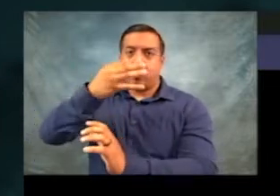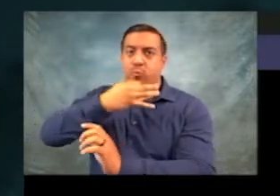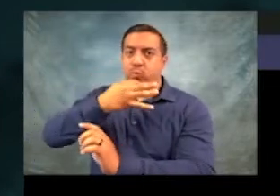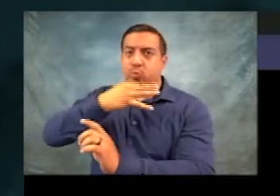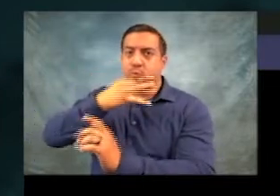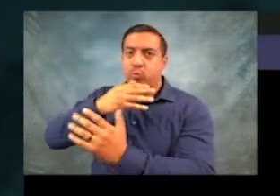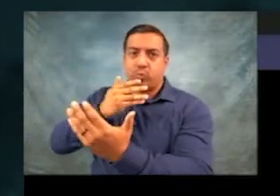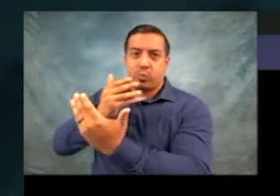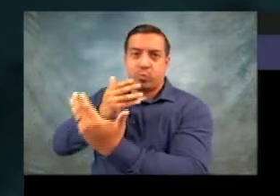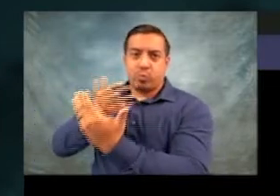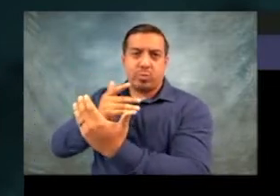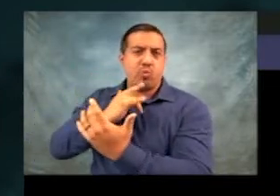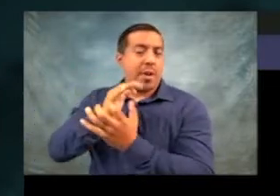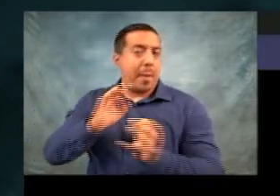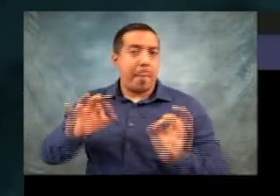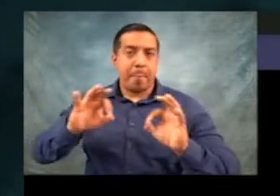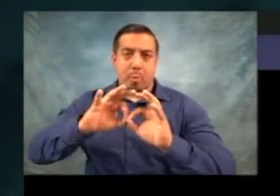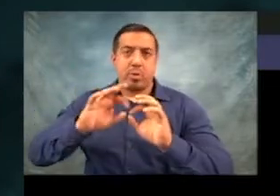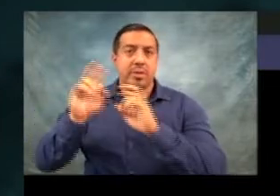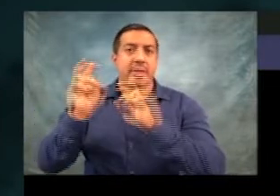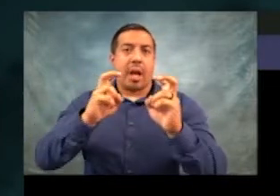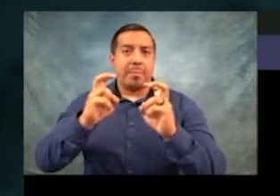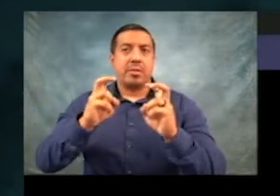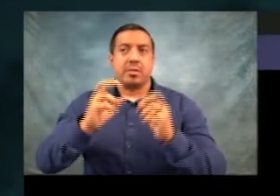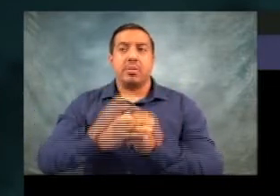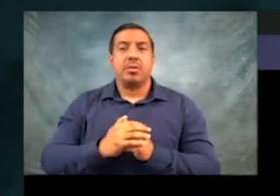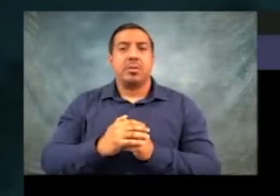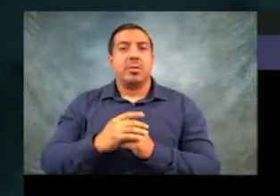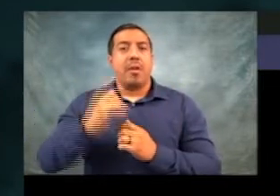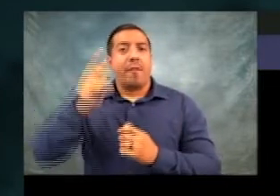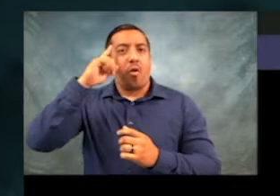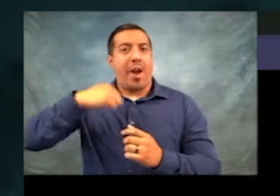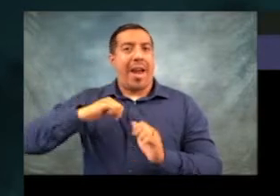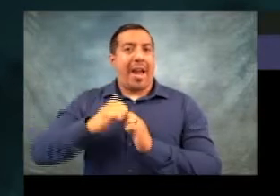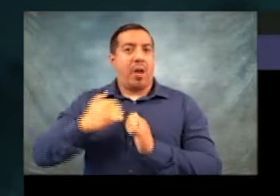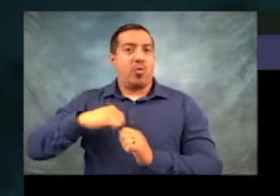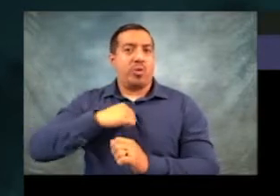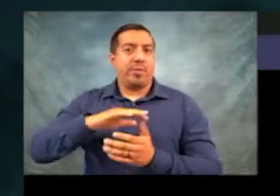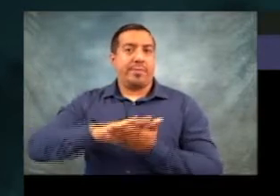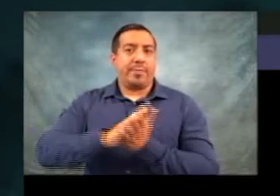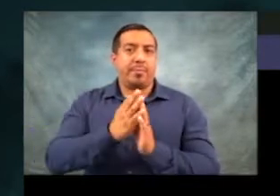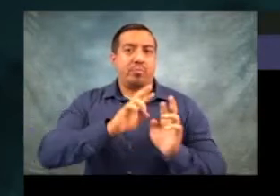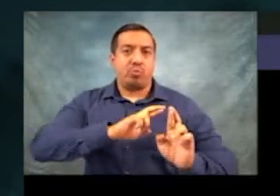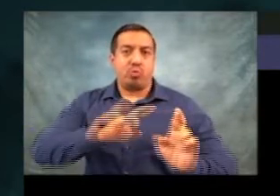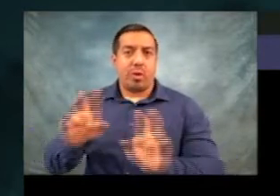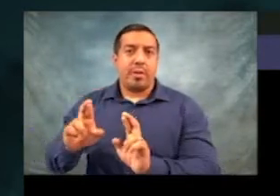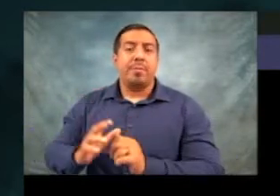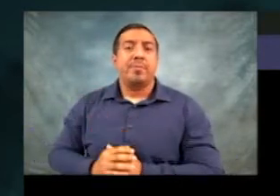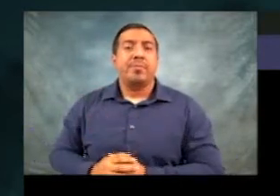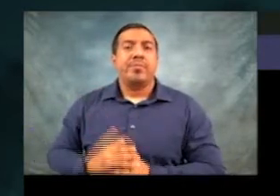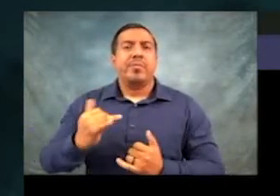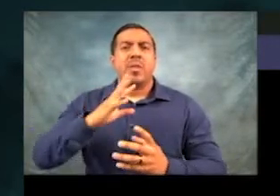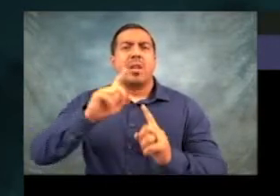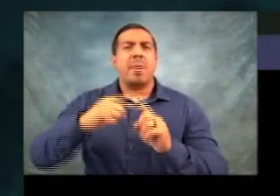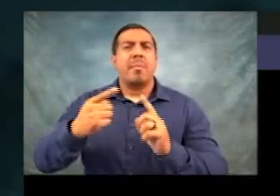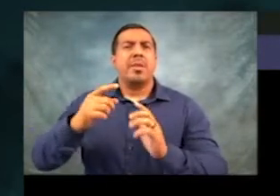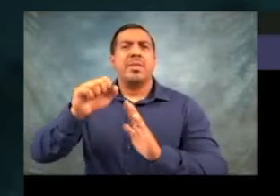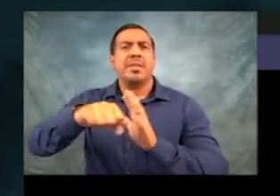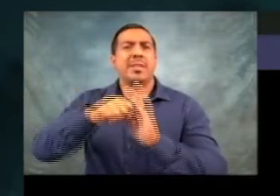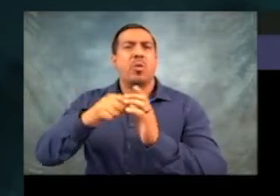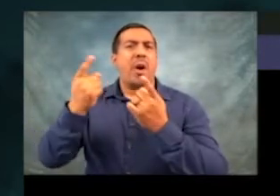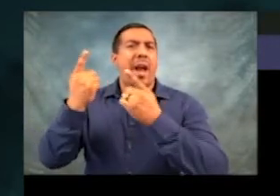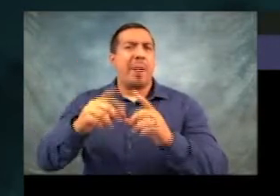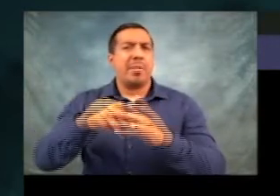an incredibly important topic before us, as well as getting ready. So let's first talk about a seasonal overview of what happened